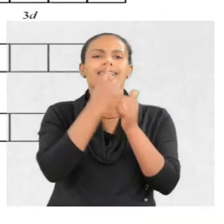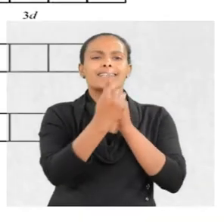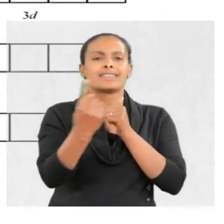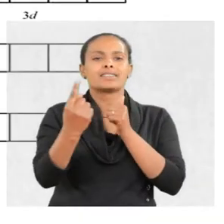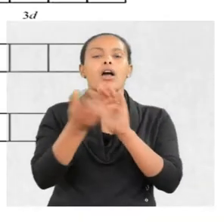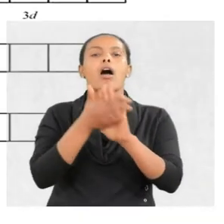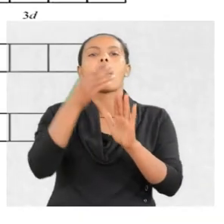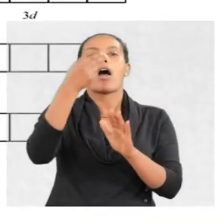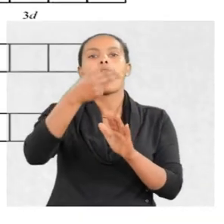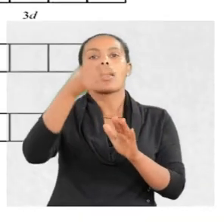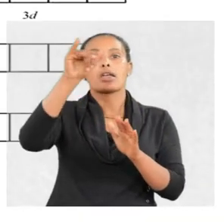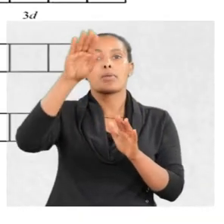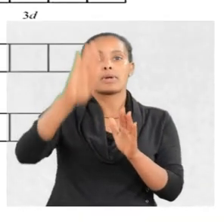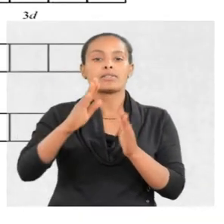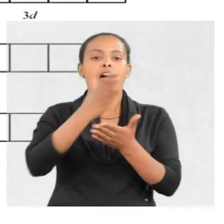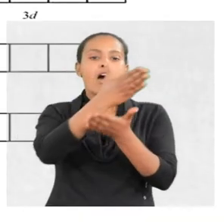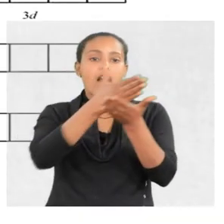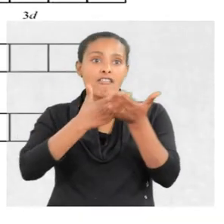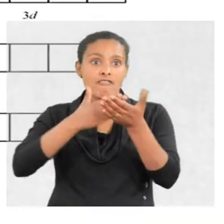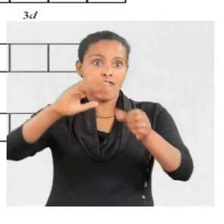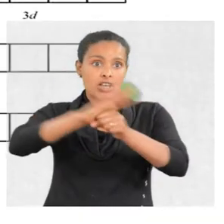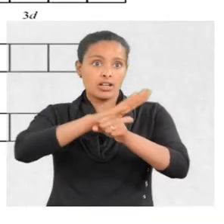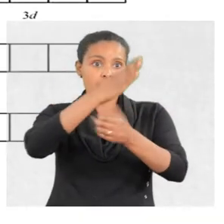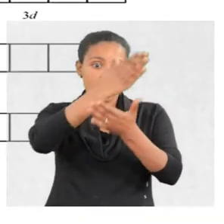hybrid orbital is half-filled.